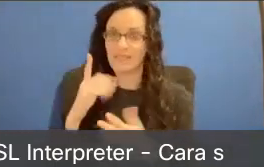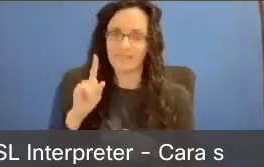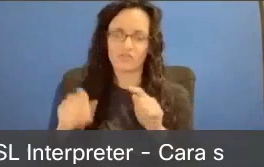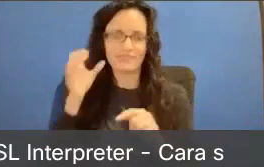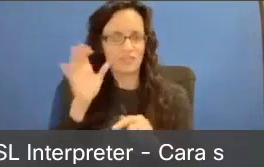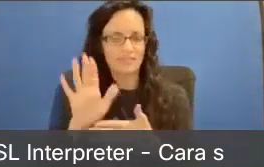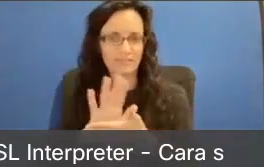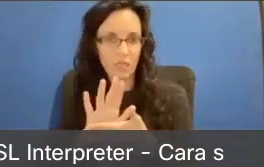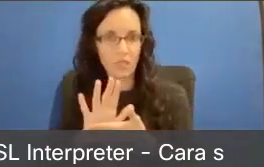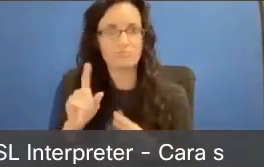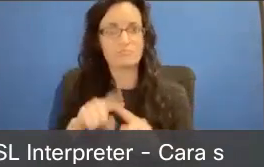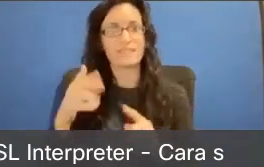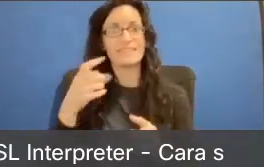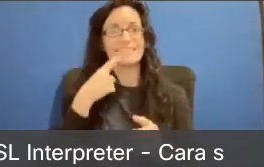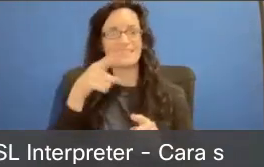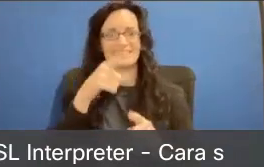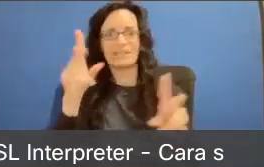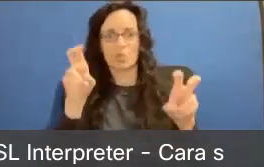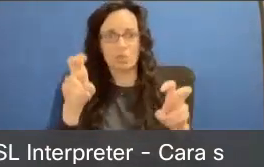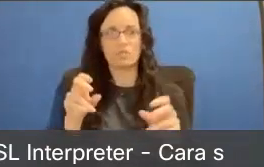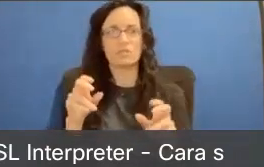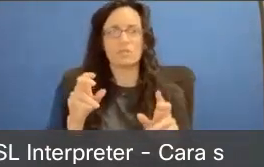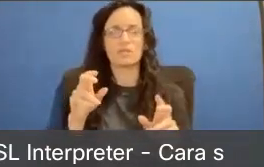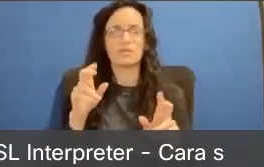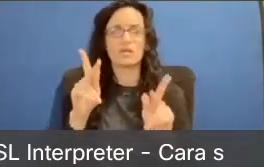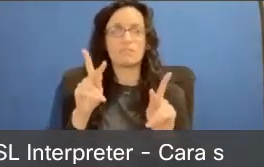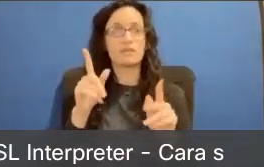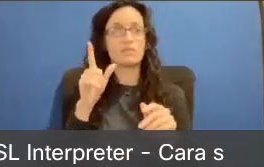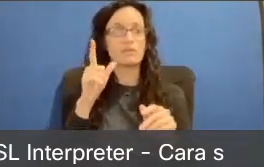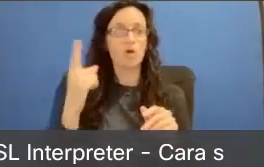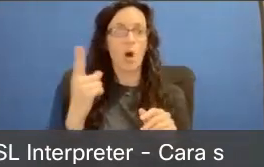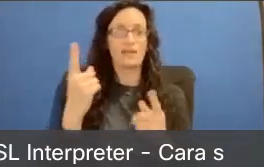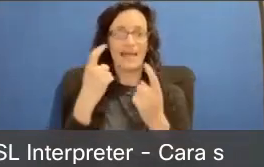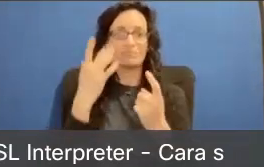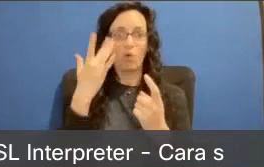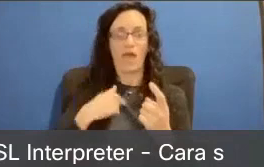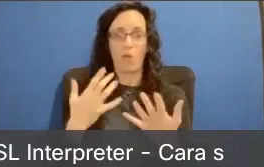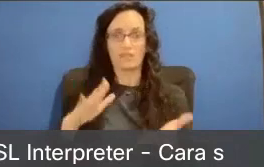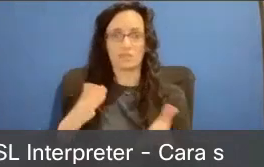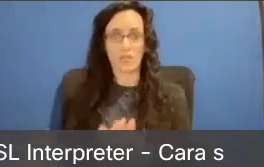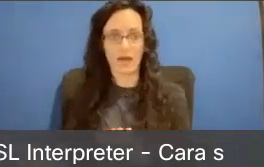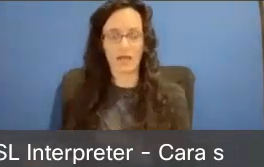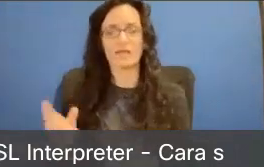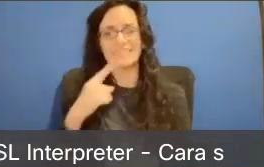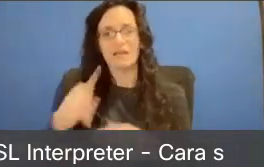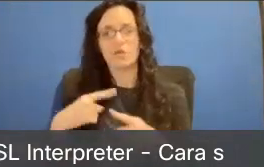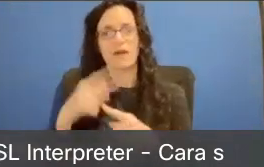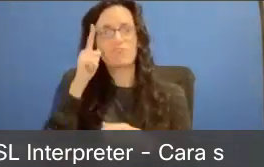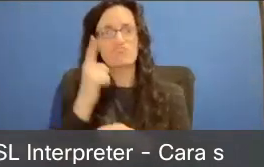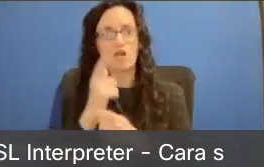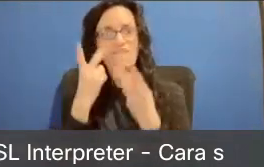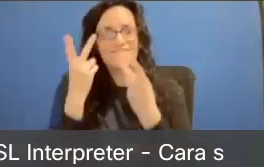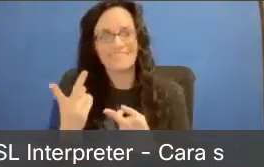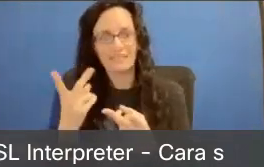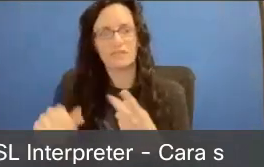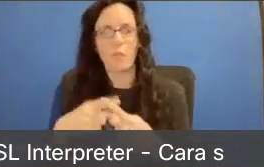video, he said most people, like all the providers and stuff, are asking him why he wanted to die. He said it was when his brother came to visit him during one